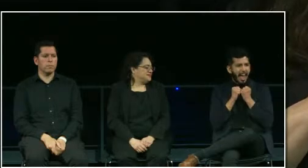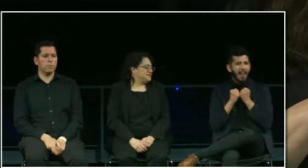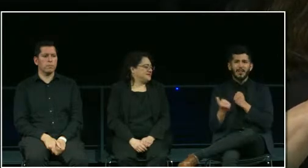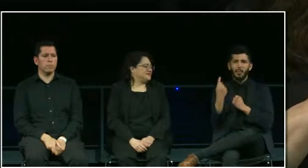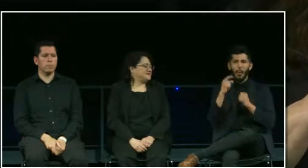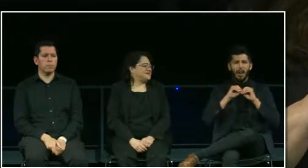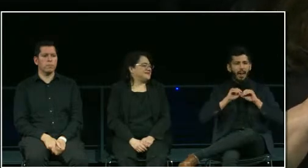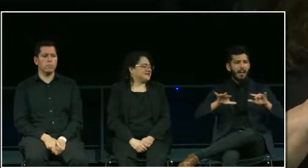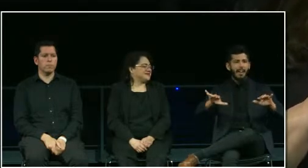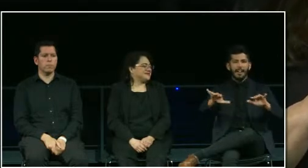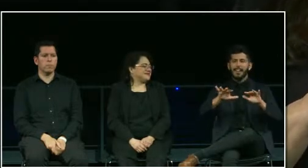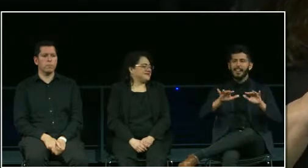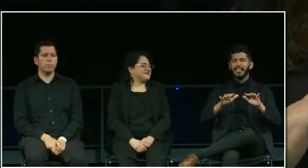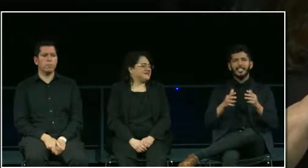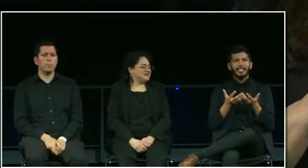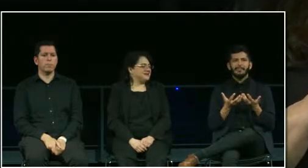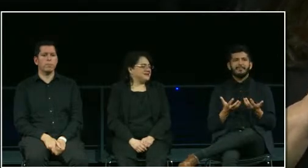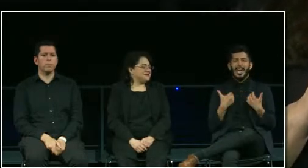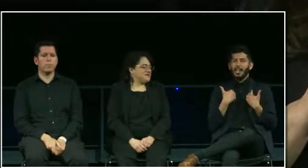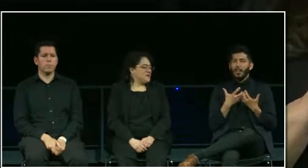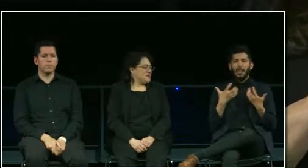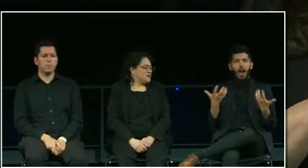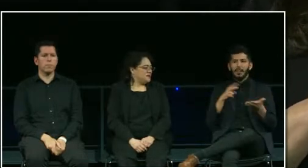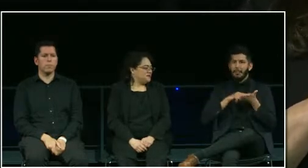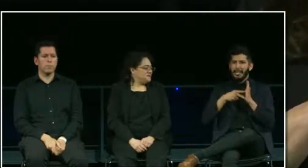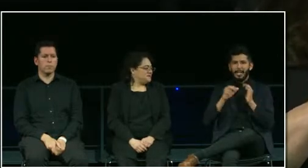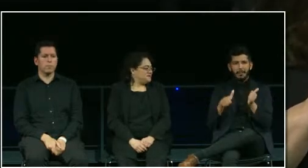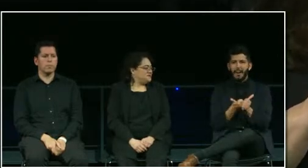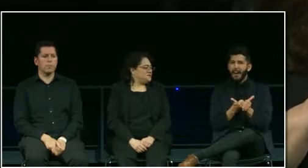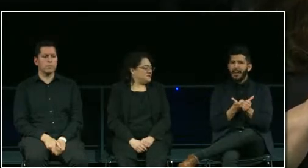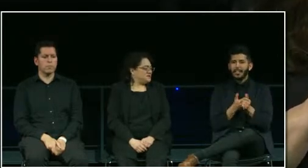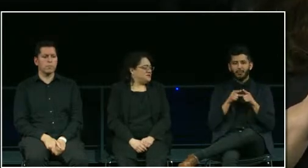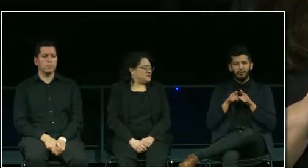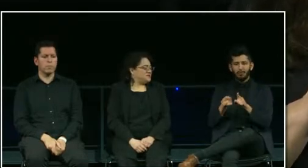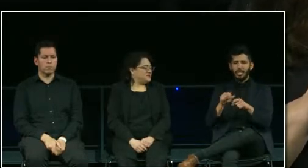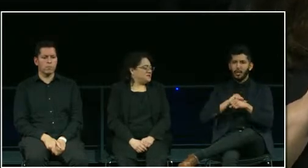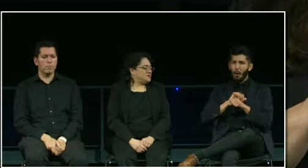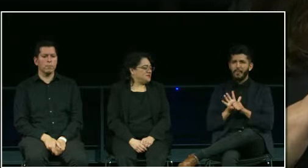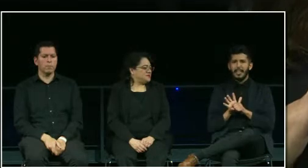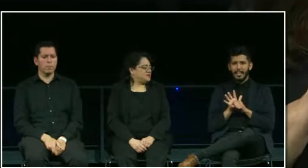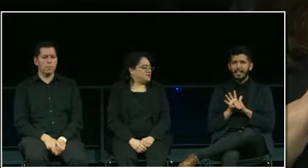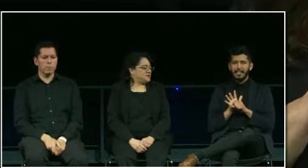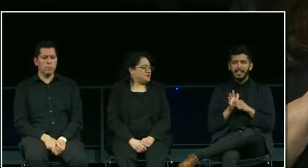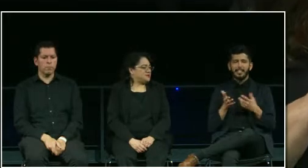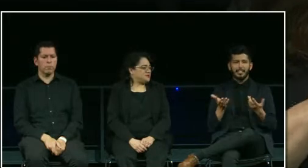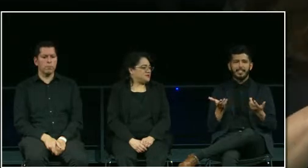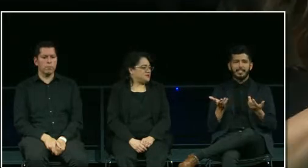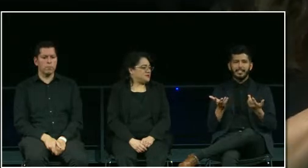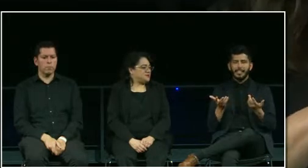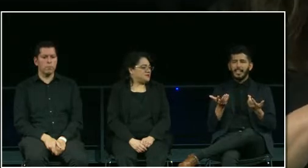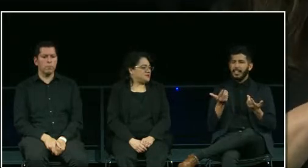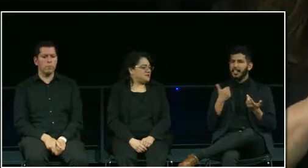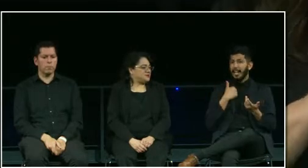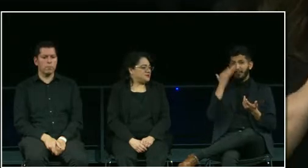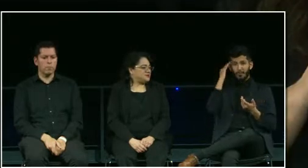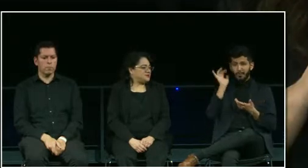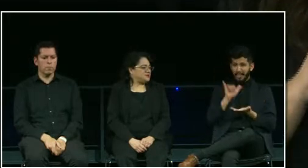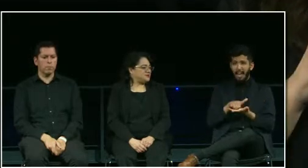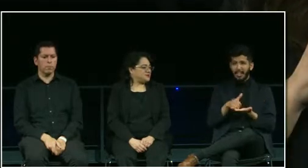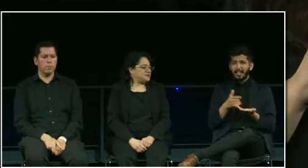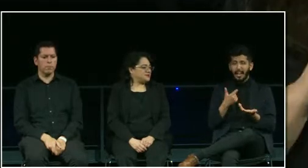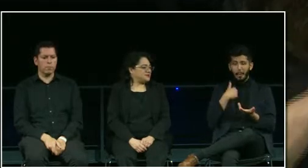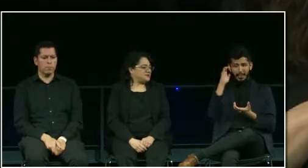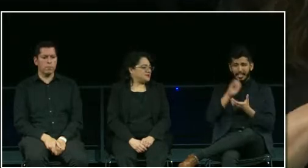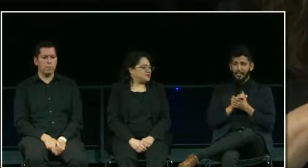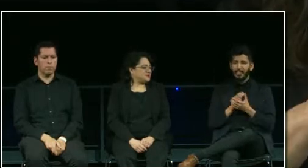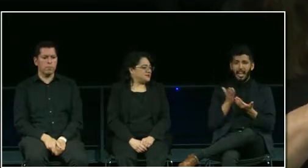just took on so much more meaning really throughout the pandemic. And knowing that, and when we really believe that on